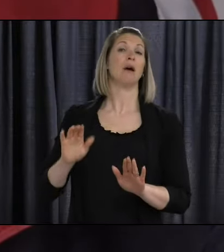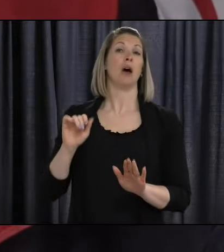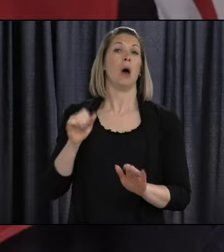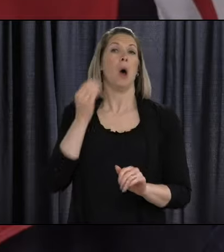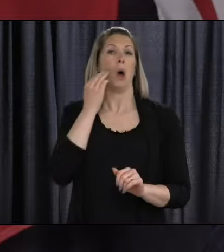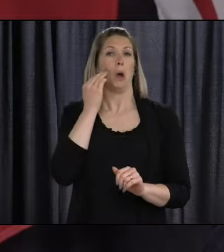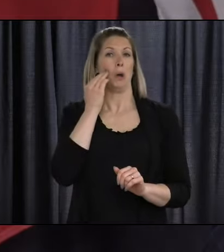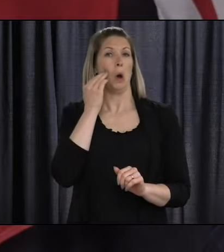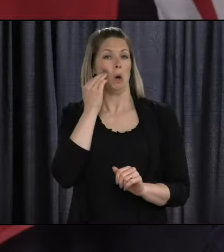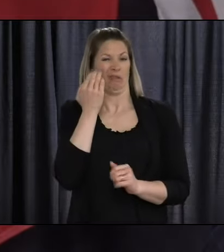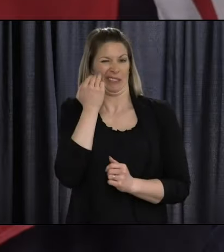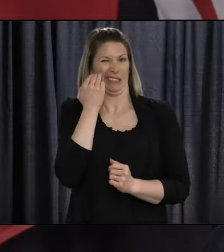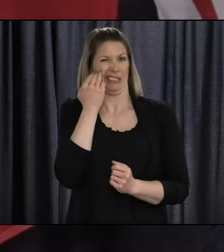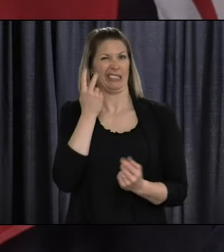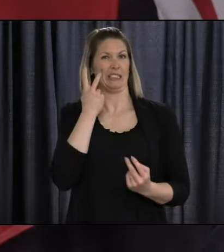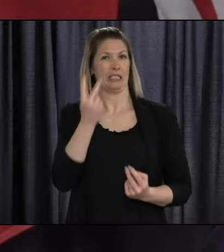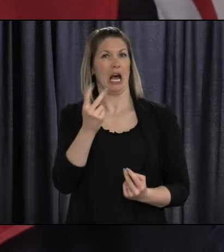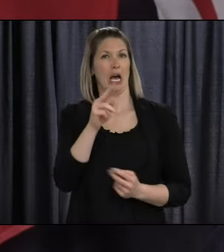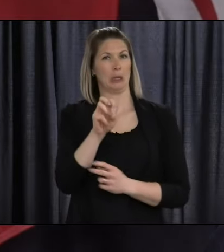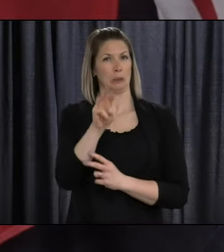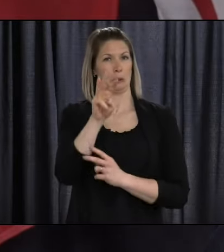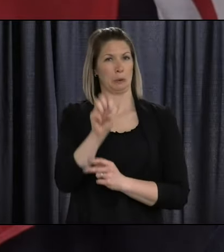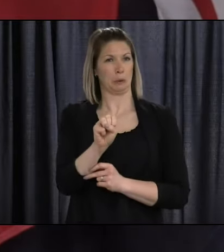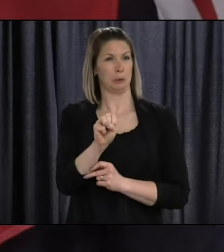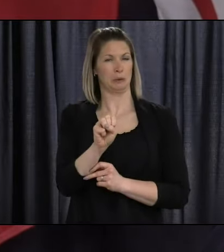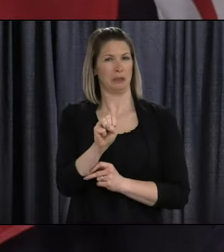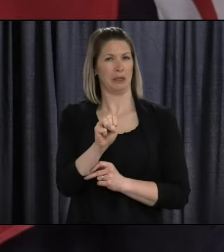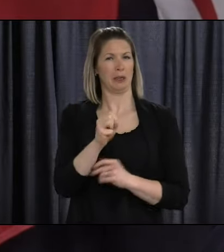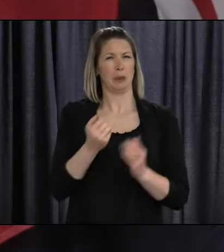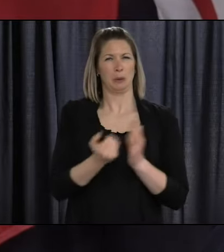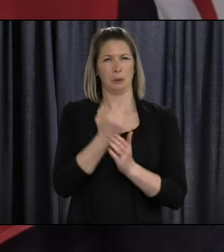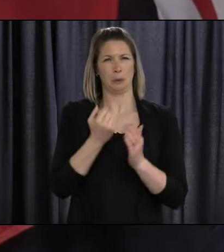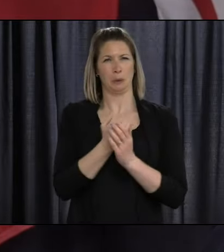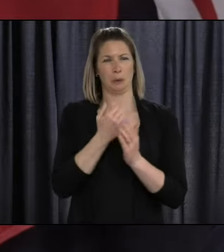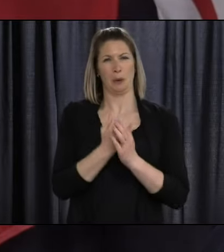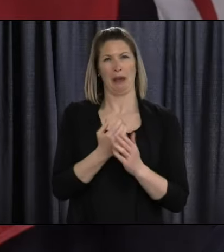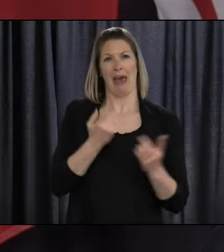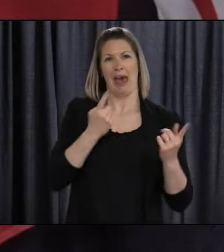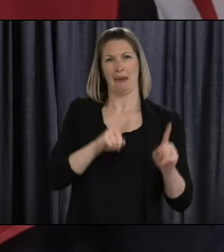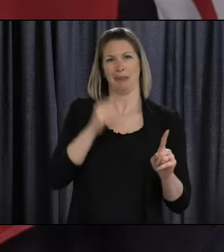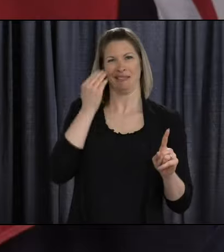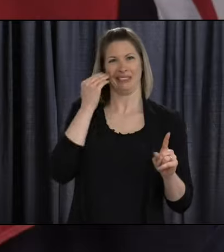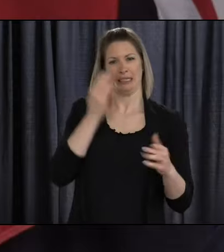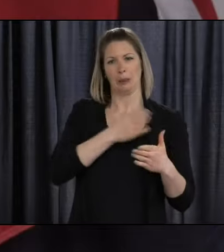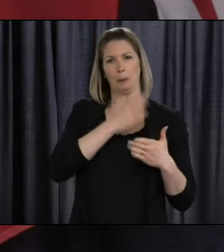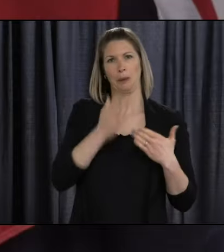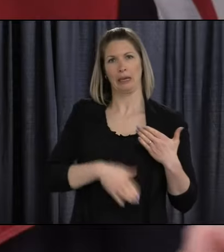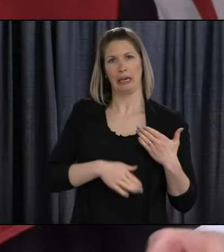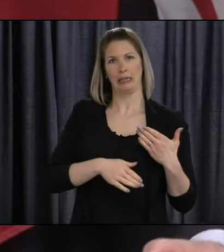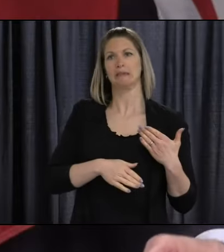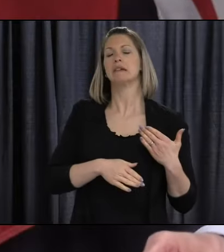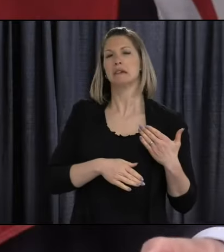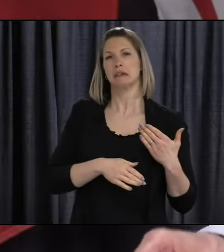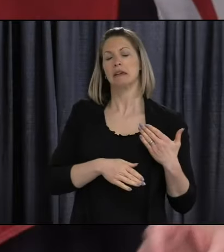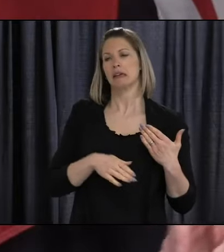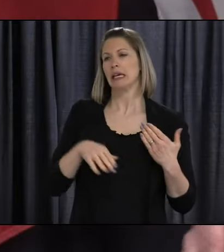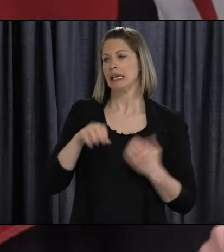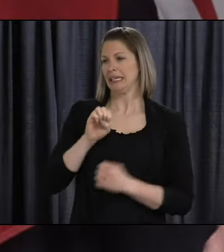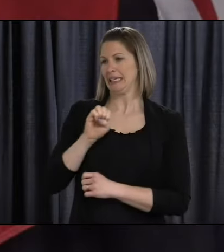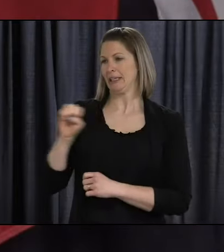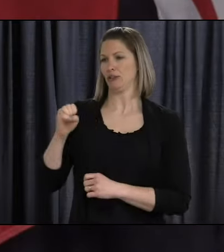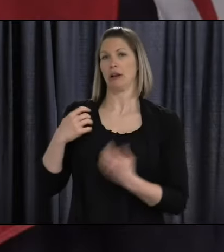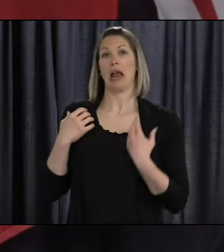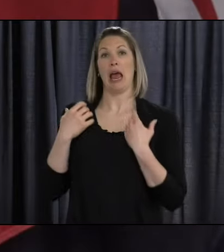and disappointed to hear that over the weekend, approximately some 90 staff members of Eastern Health came into contact